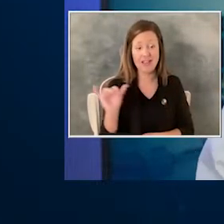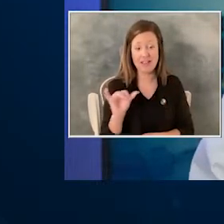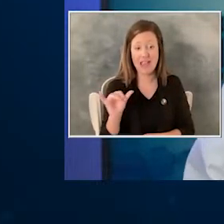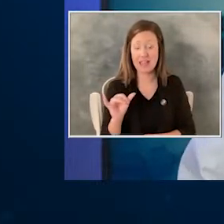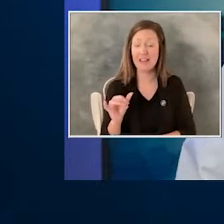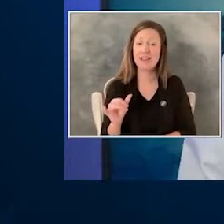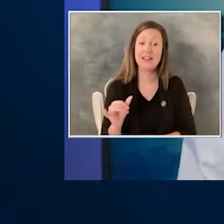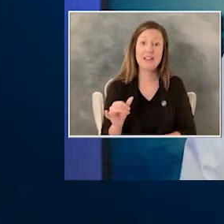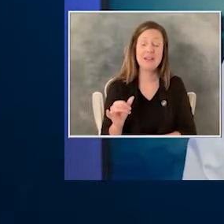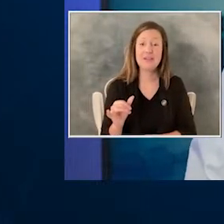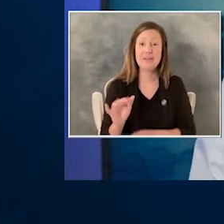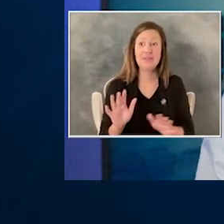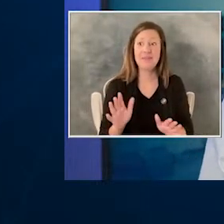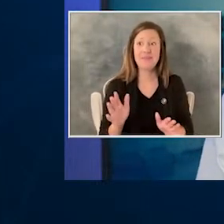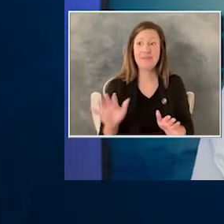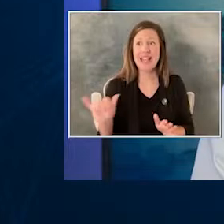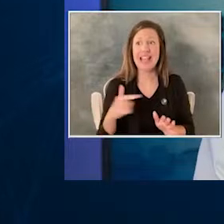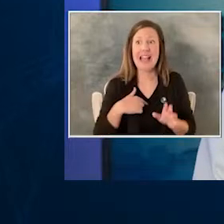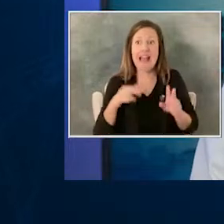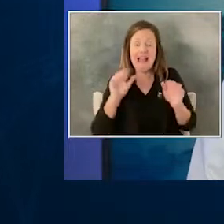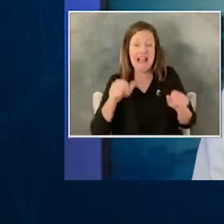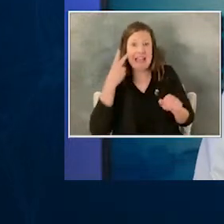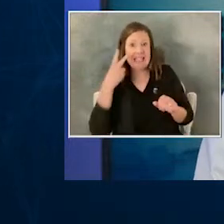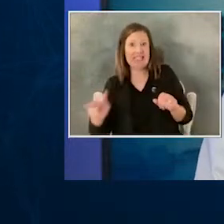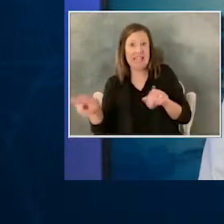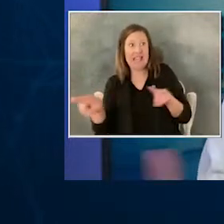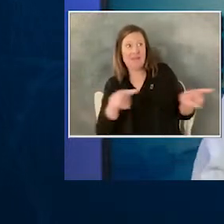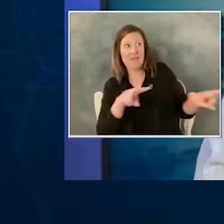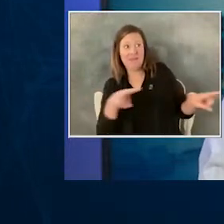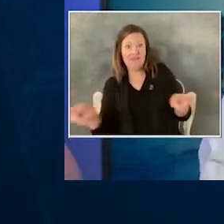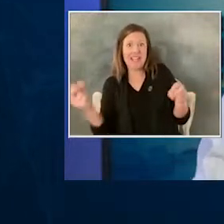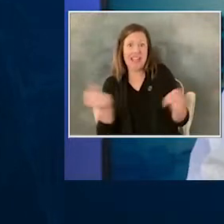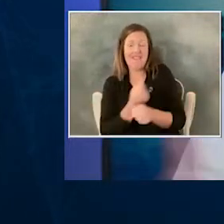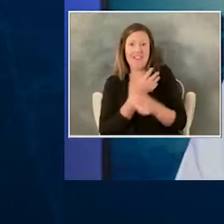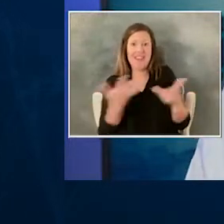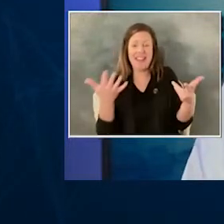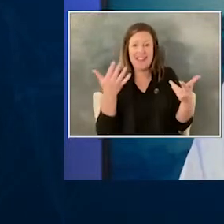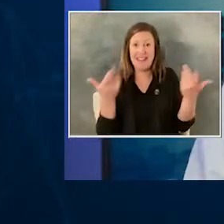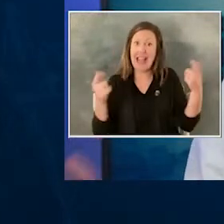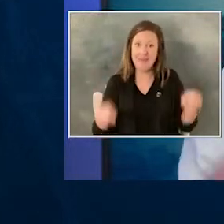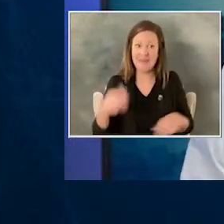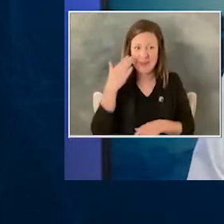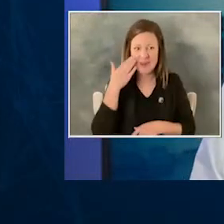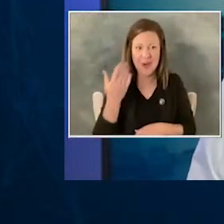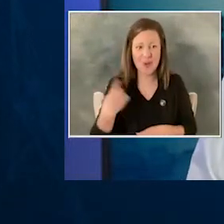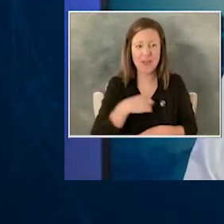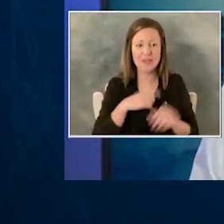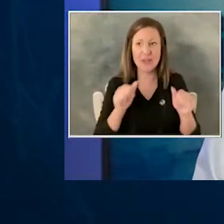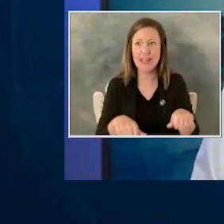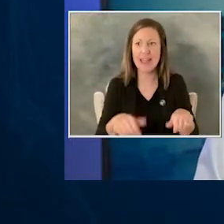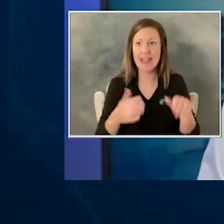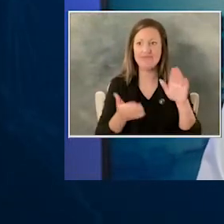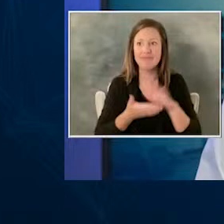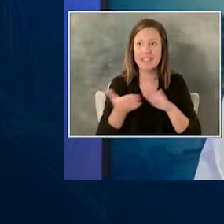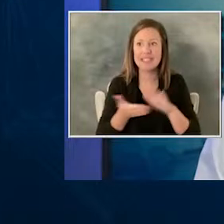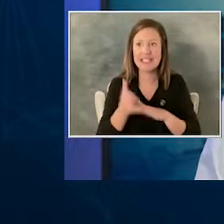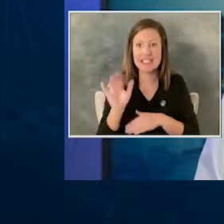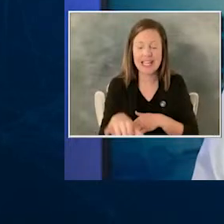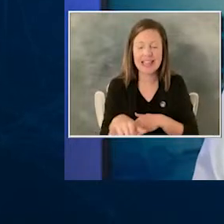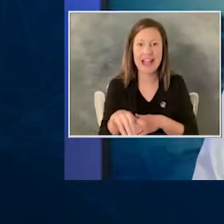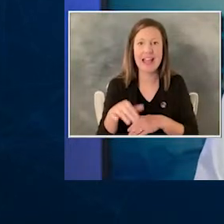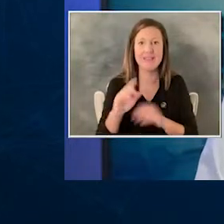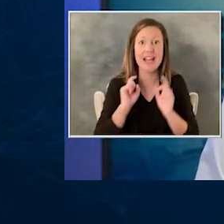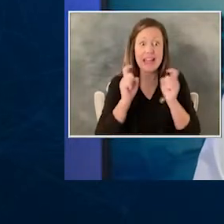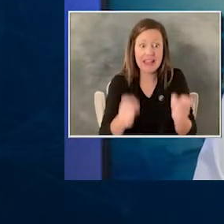dance just watching everybody else have a good time, because we get to facilitate the gift and see how the outcome is, which